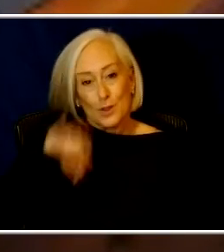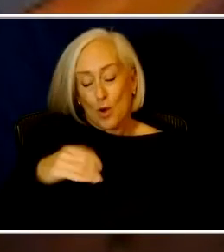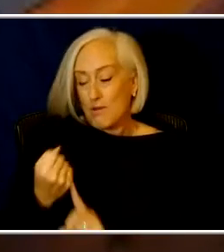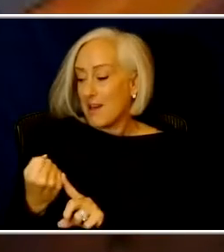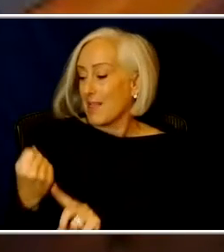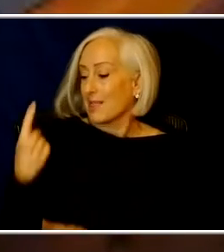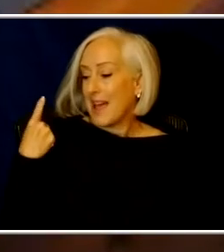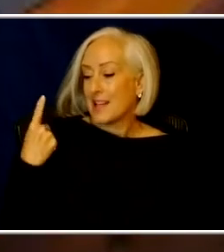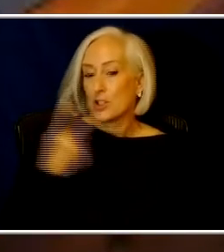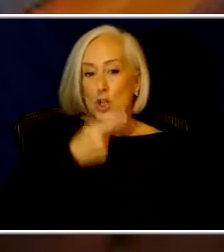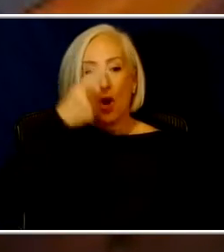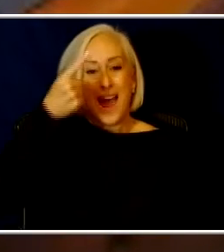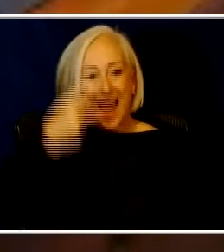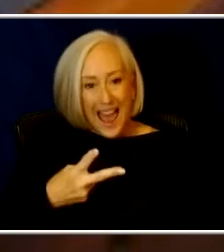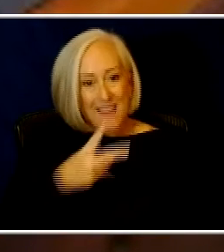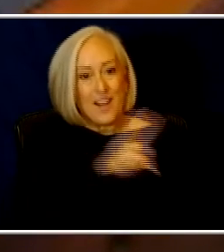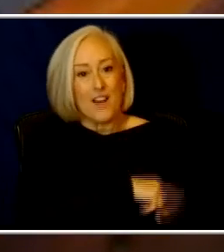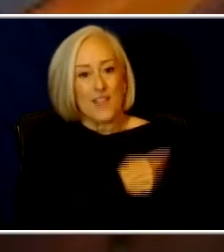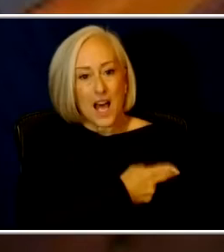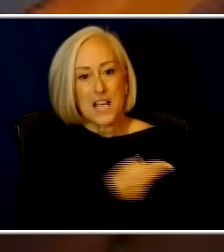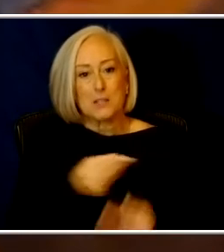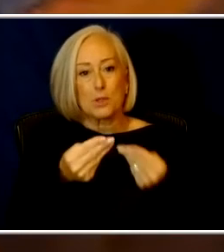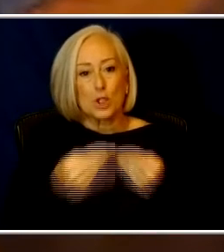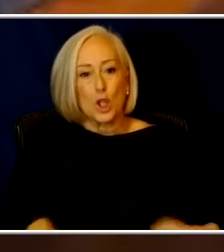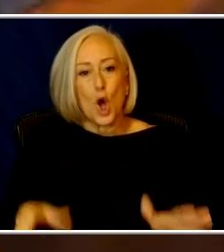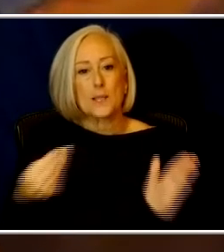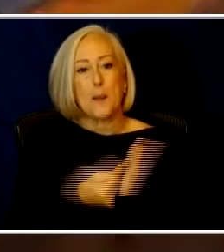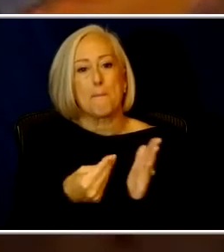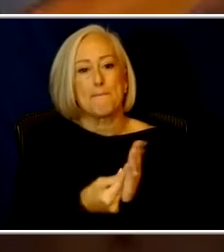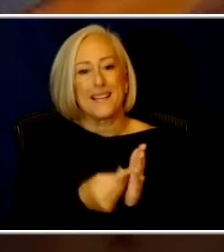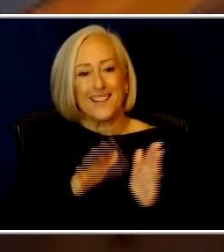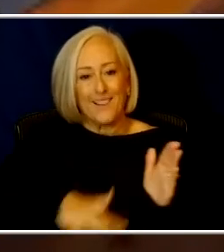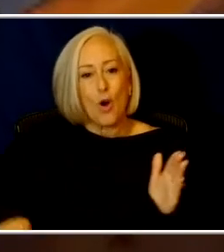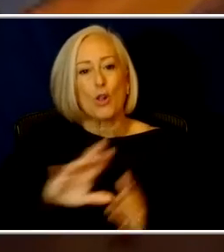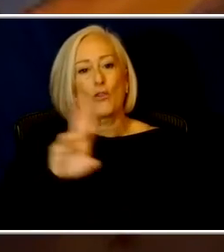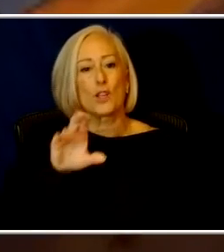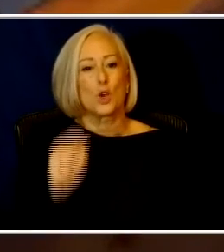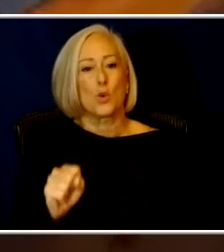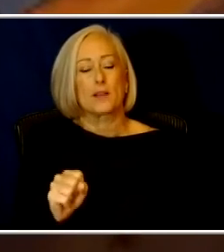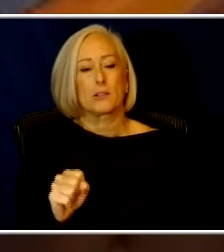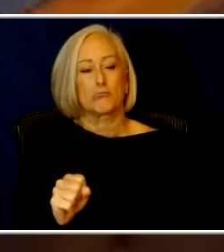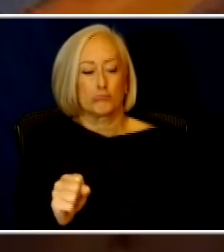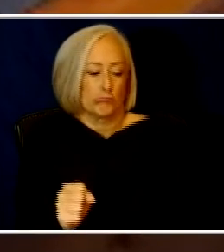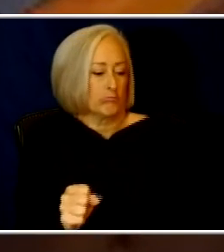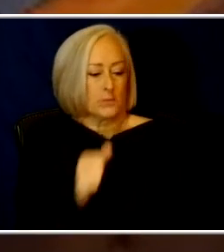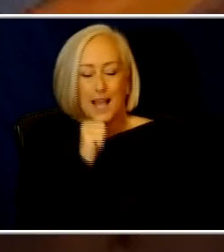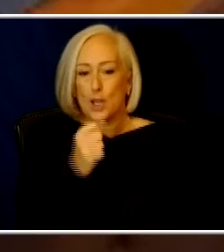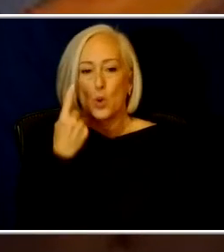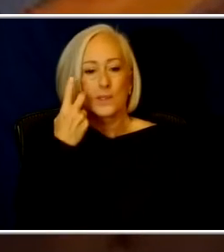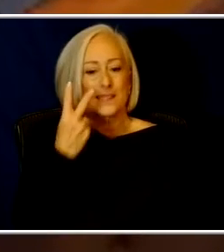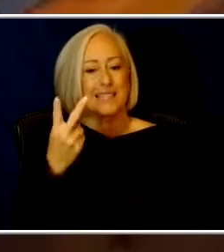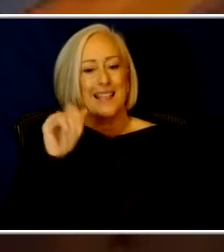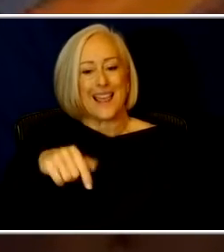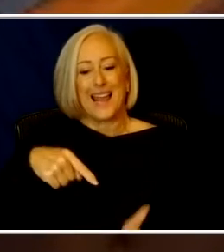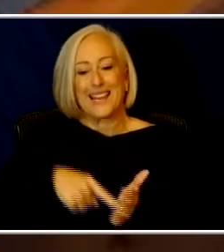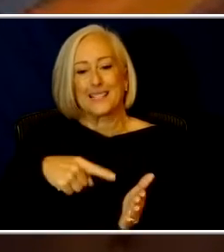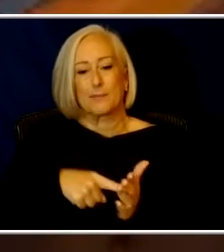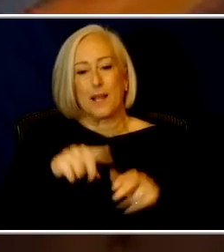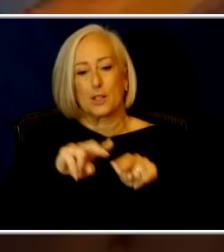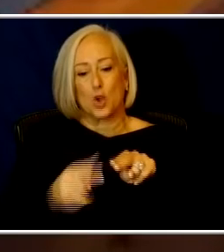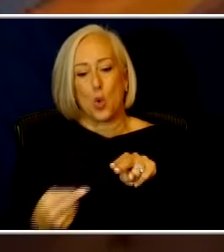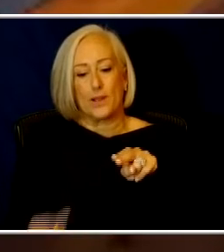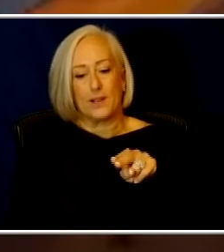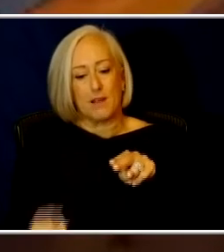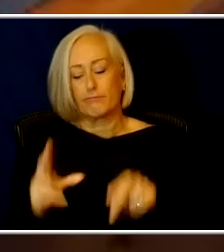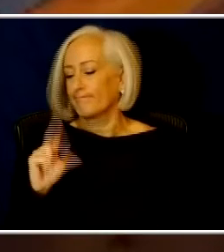the U.S. lost money. And I don't see these expenses going down anytime soon. The amount we're paying for